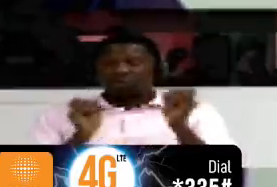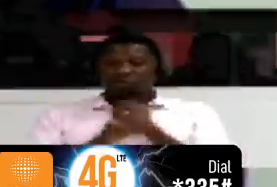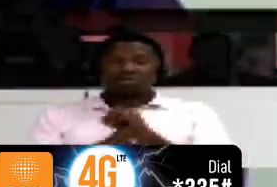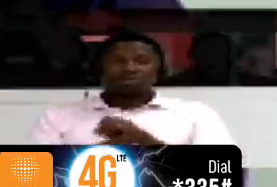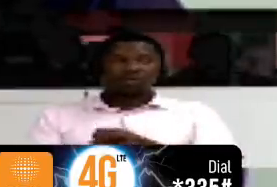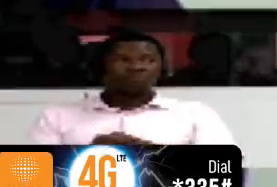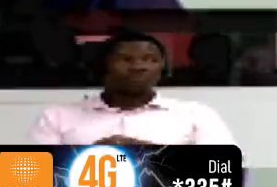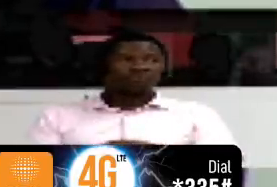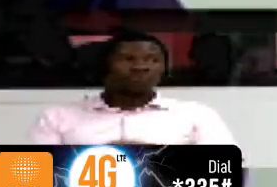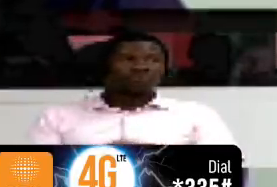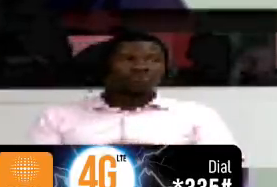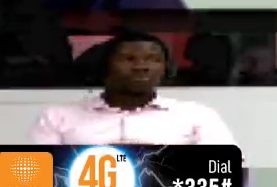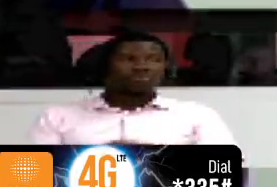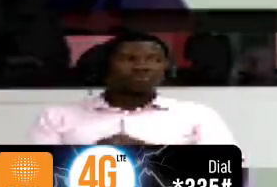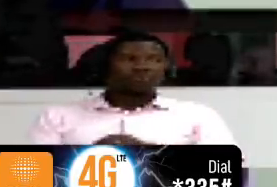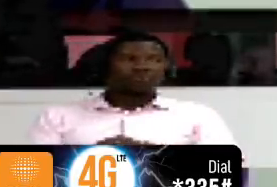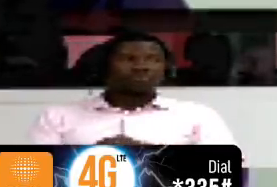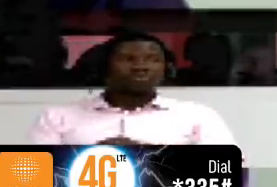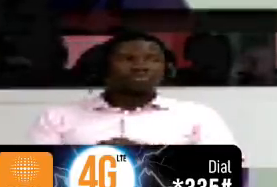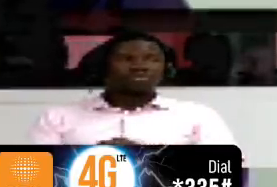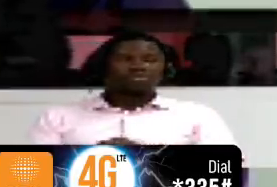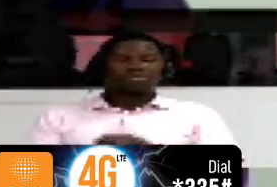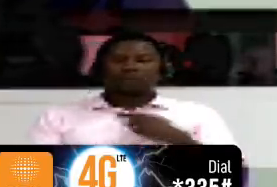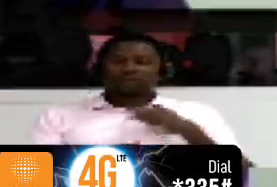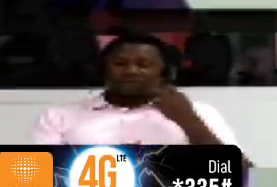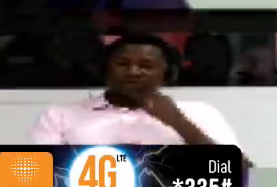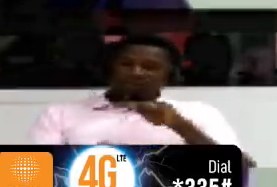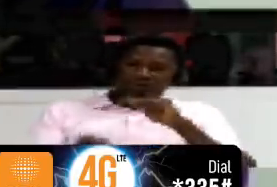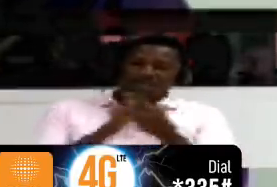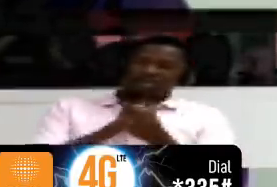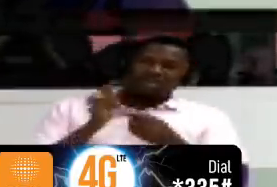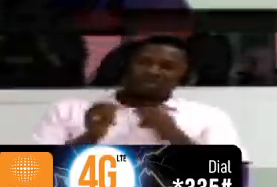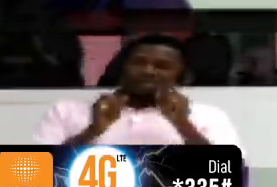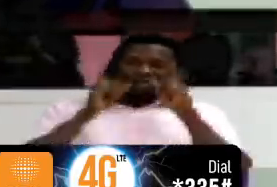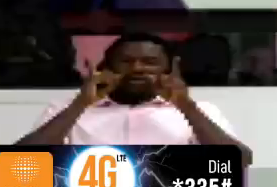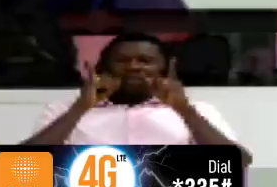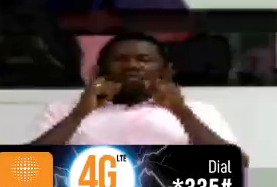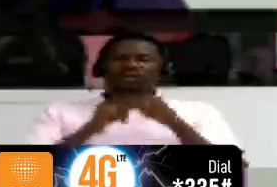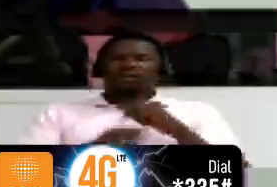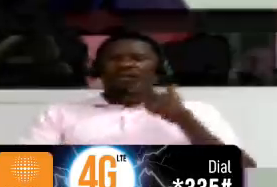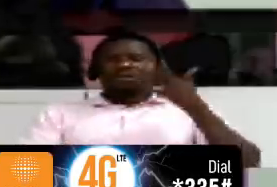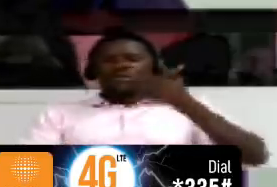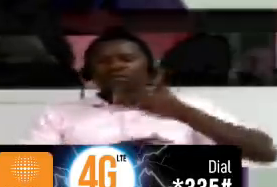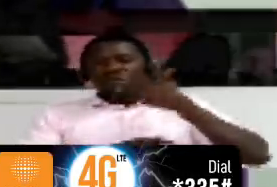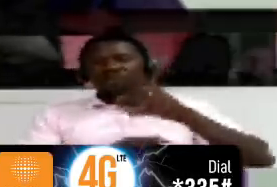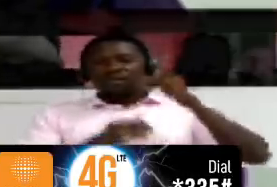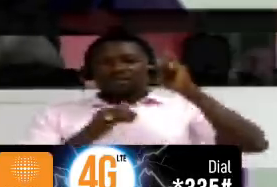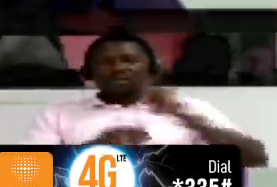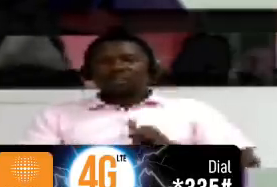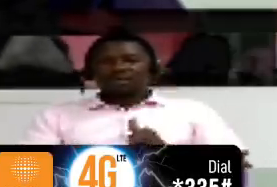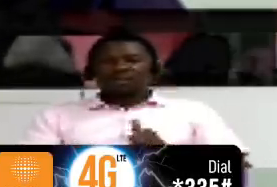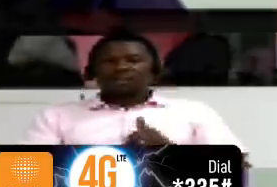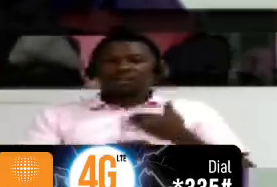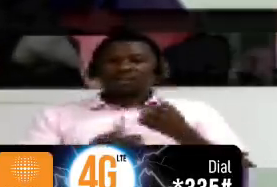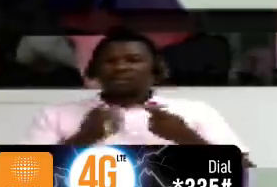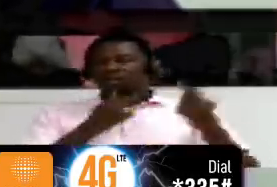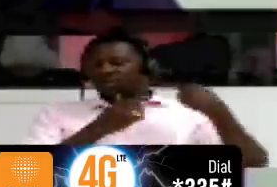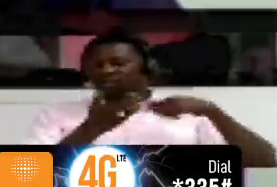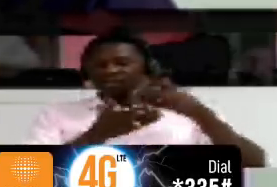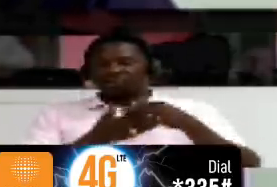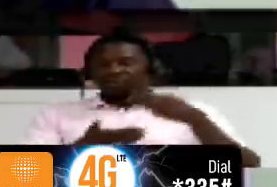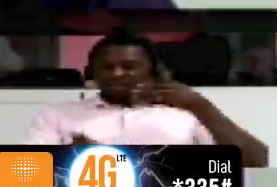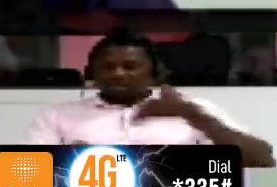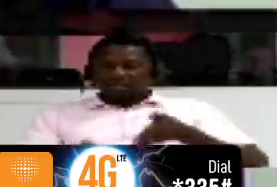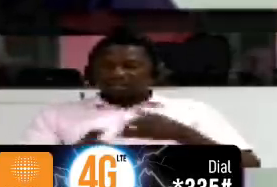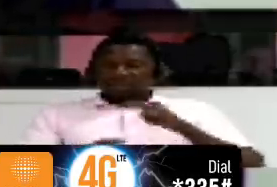And as I said, this is a twist in life that 19 years later, here I am sitting here,